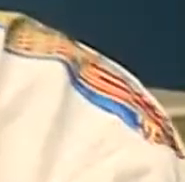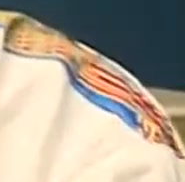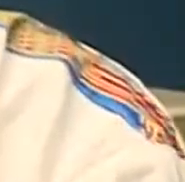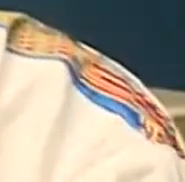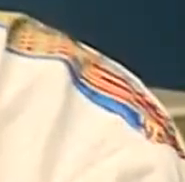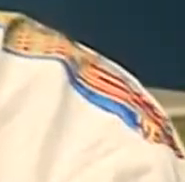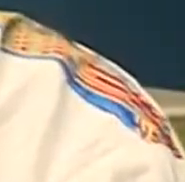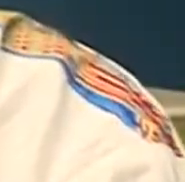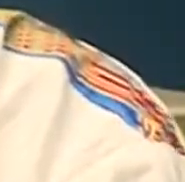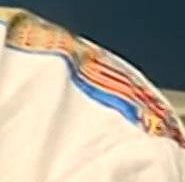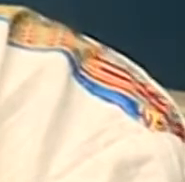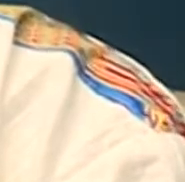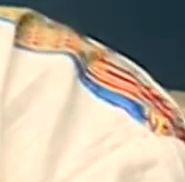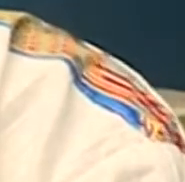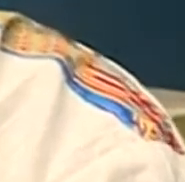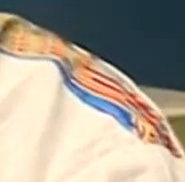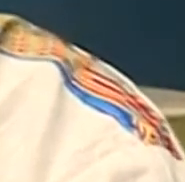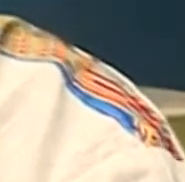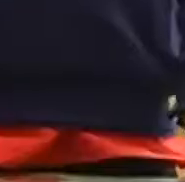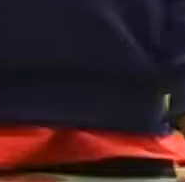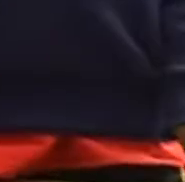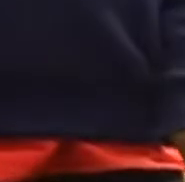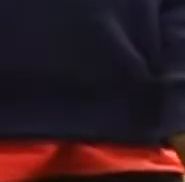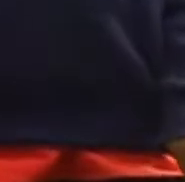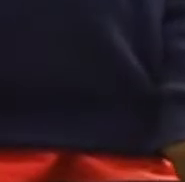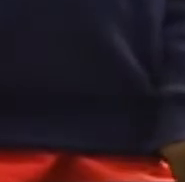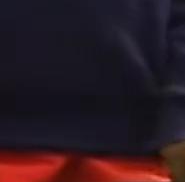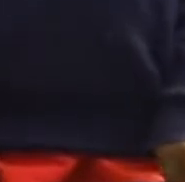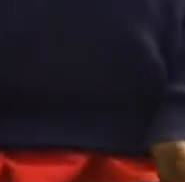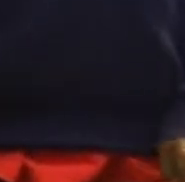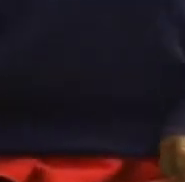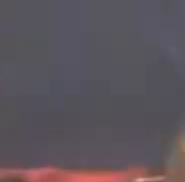unrecognized by the institutions that should be.